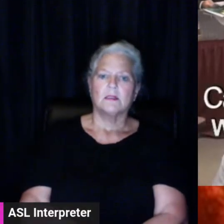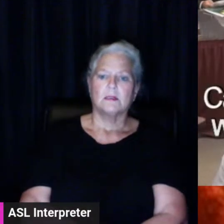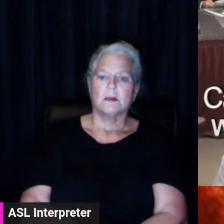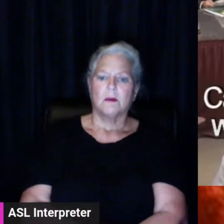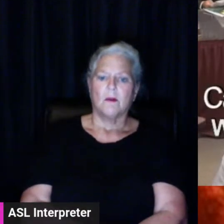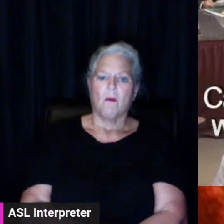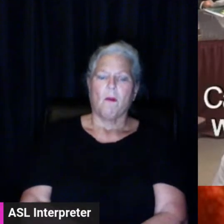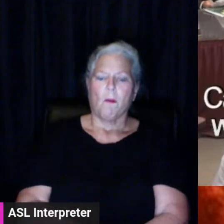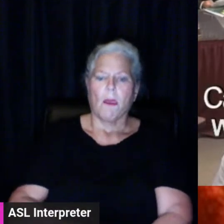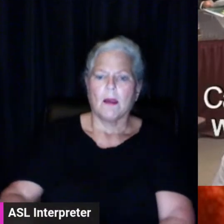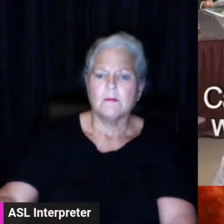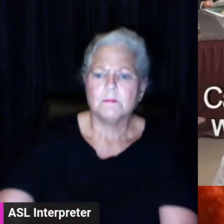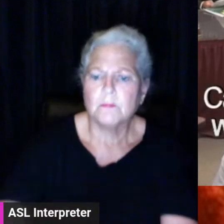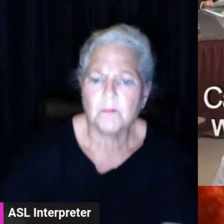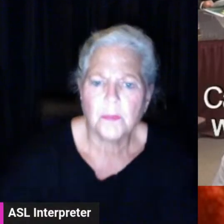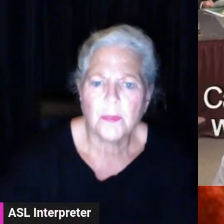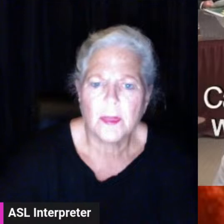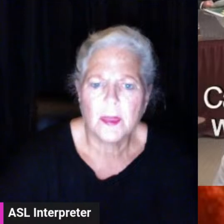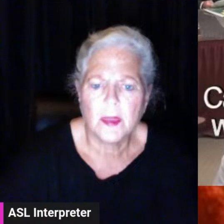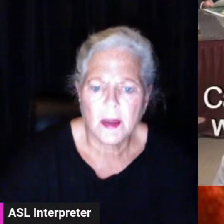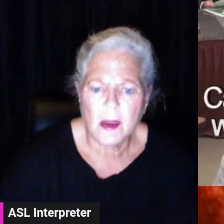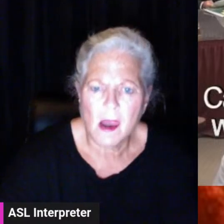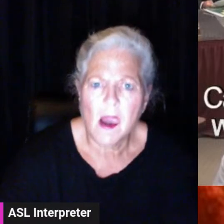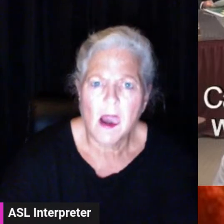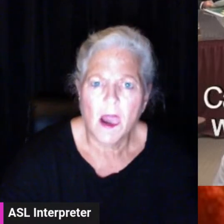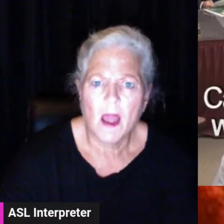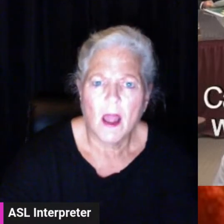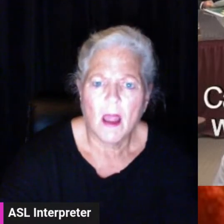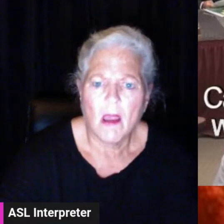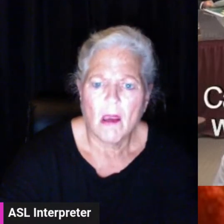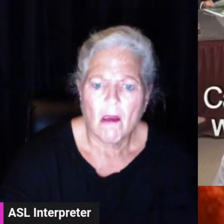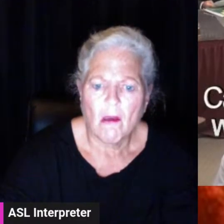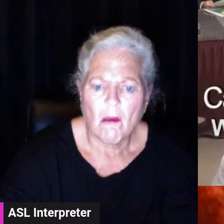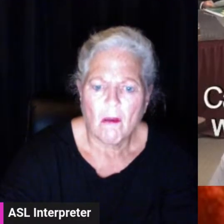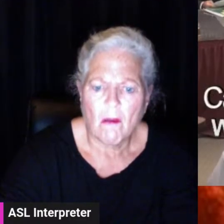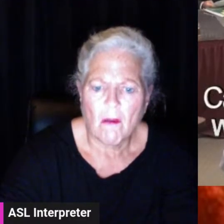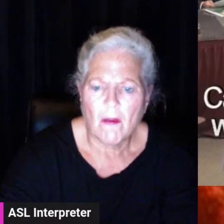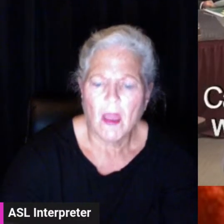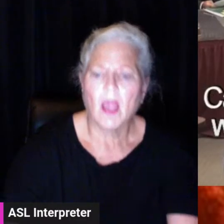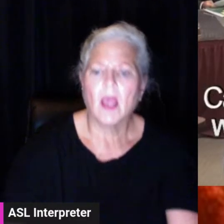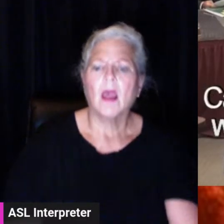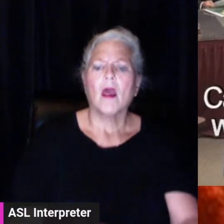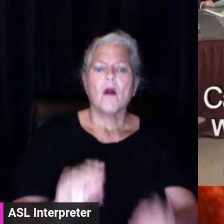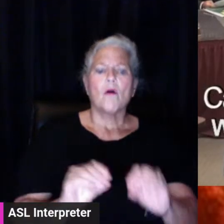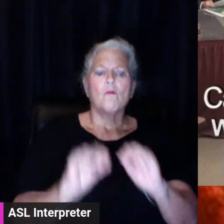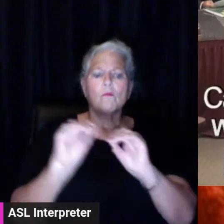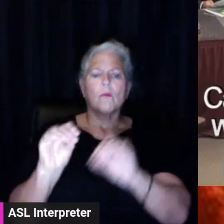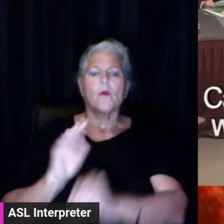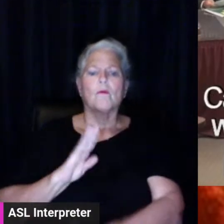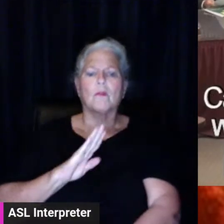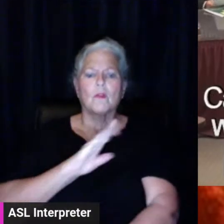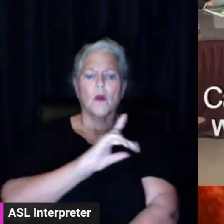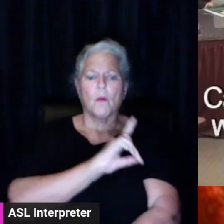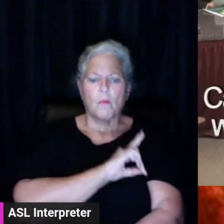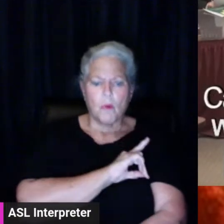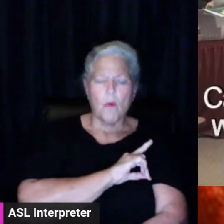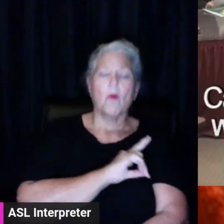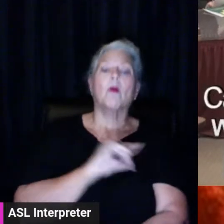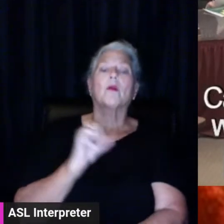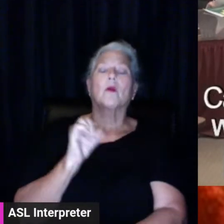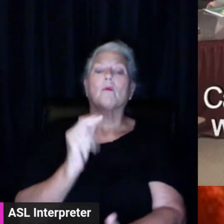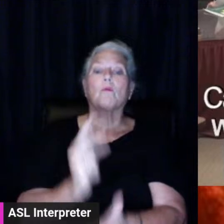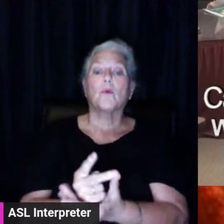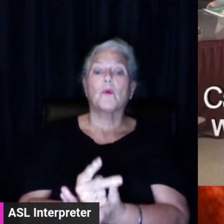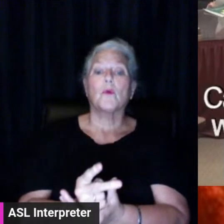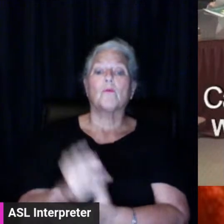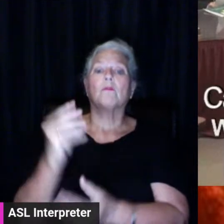All right, next on the agenda, I move that the board approve the minutes from the select board meeting of June 11th, 2024.